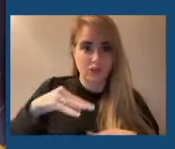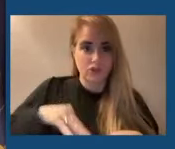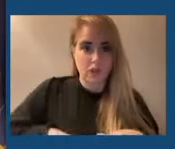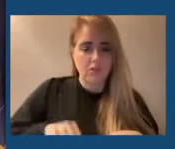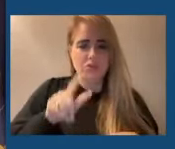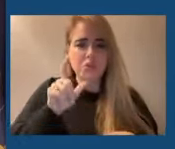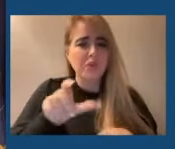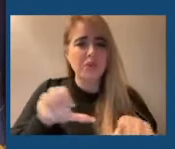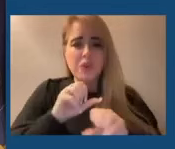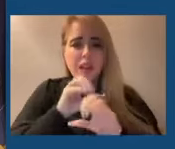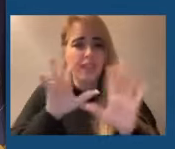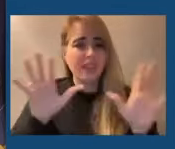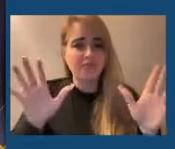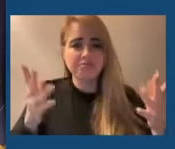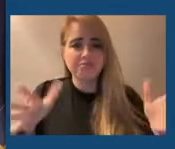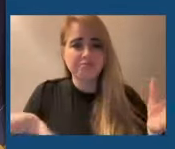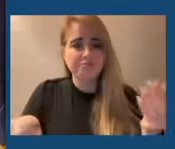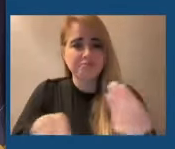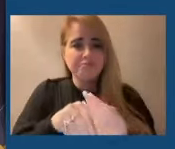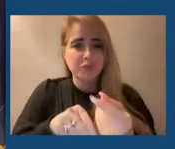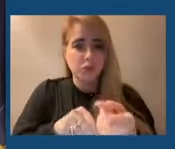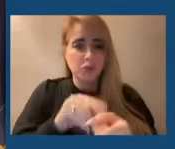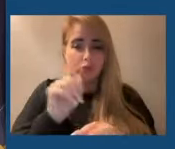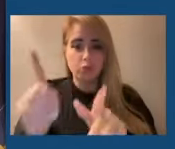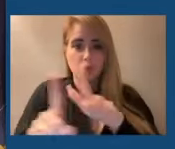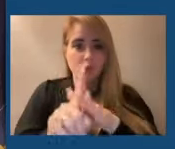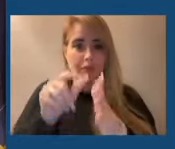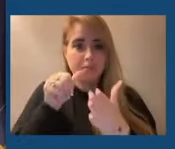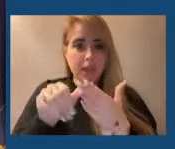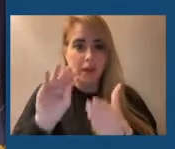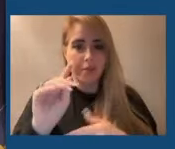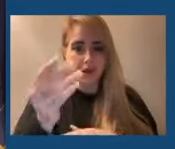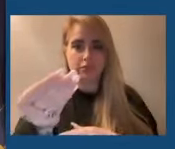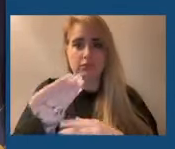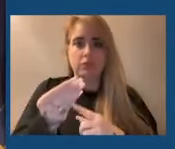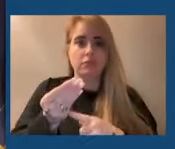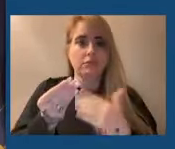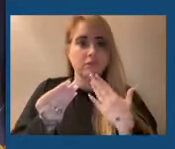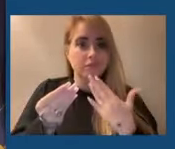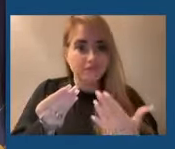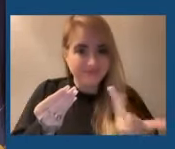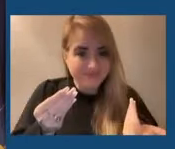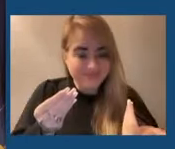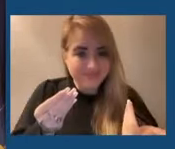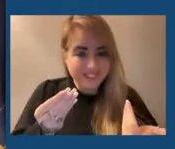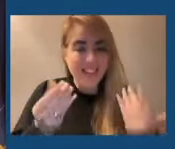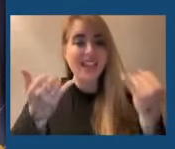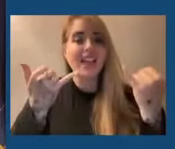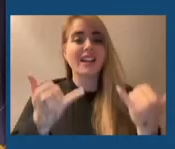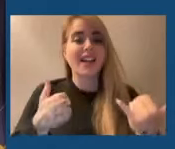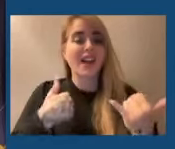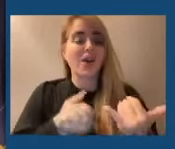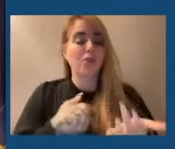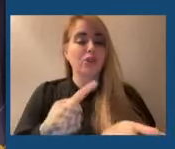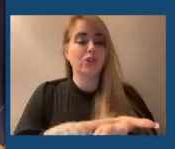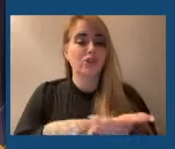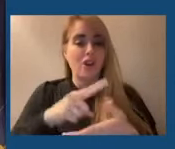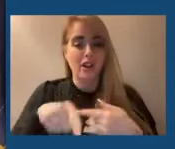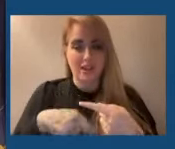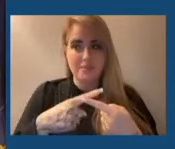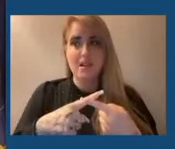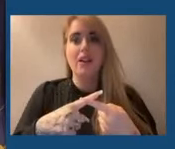do anything except go to your mailbox. And now, we're talking about making it